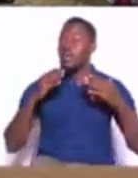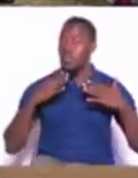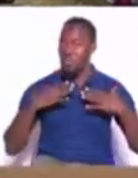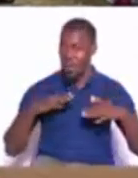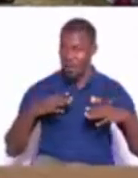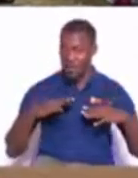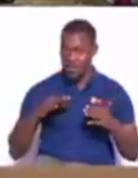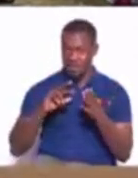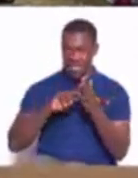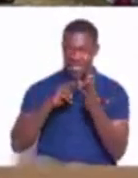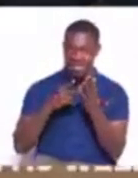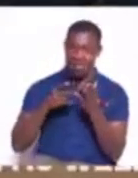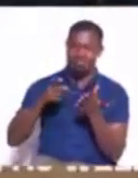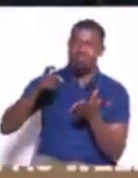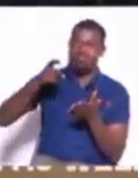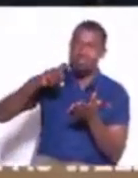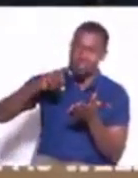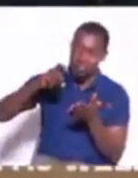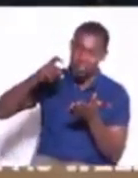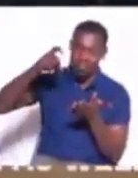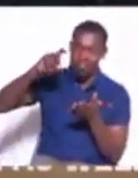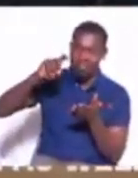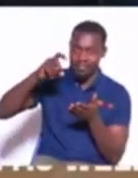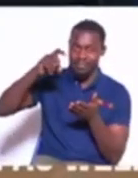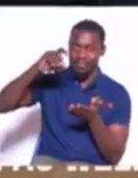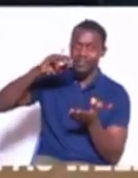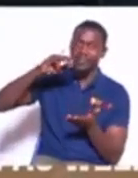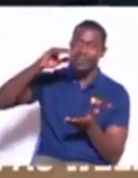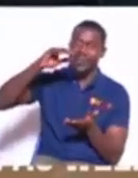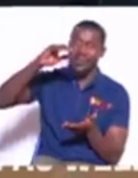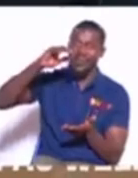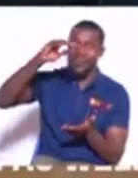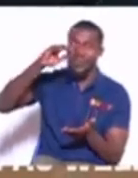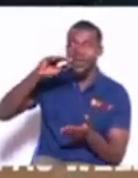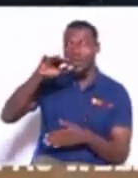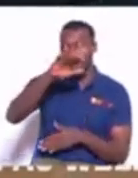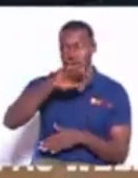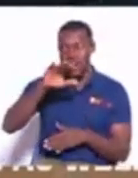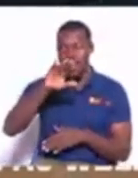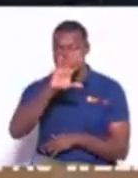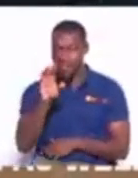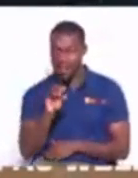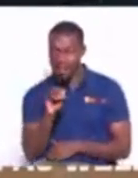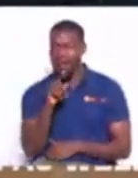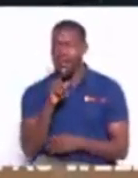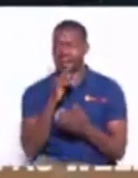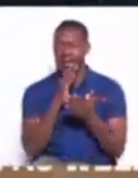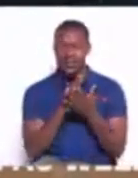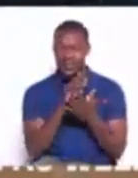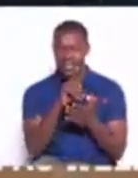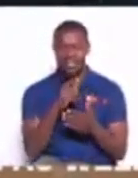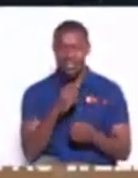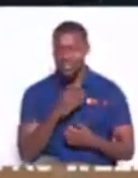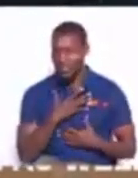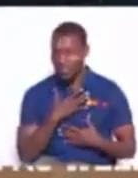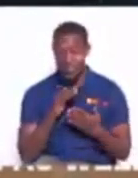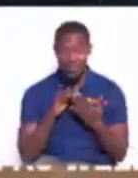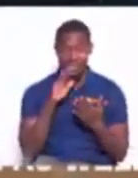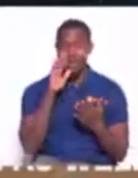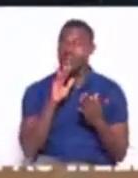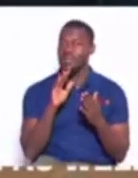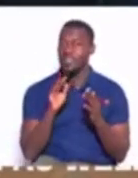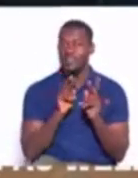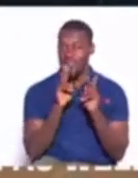is growing throughout Africa. Now, this site is really a fascinating one as well.